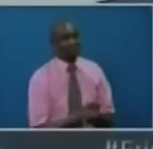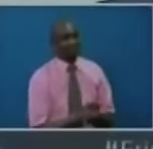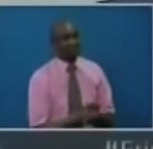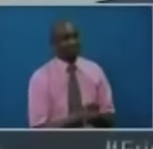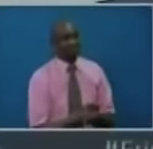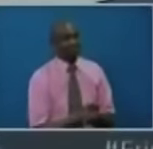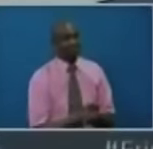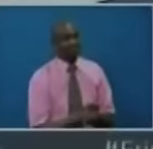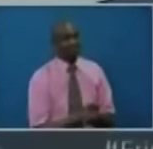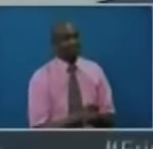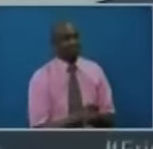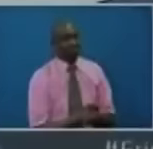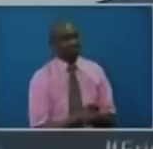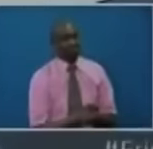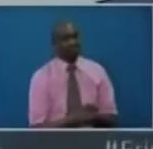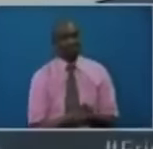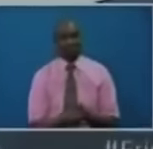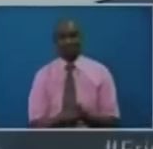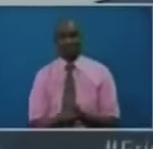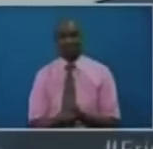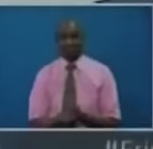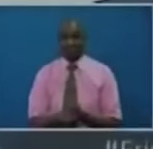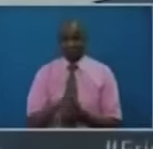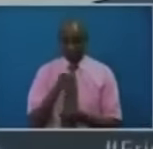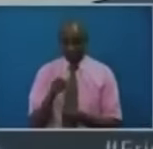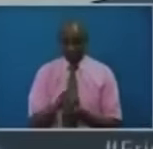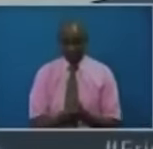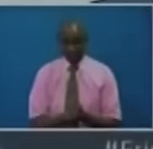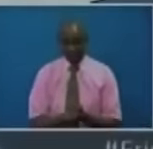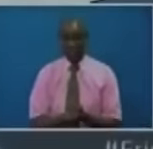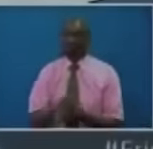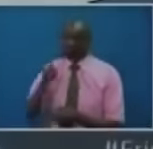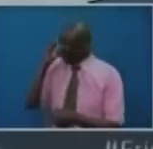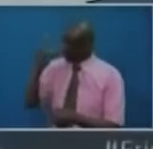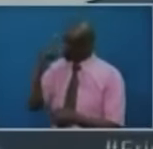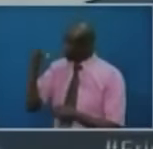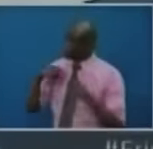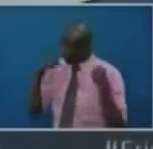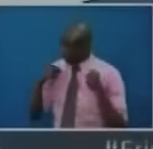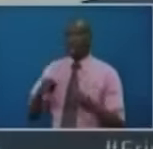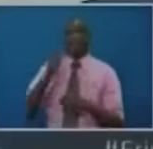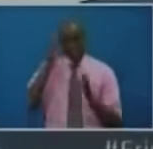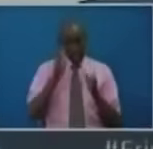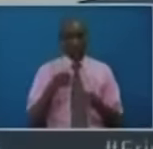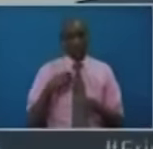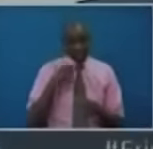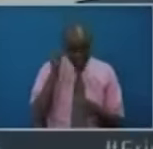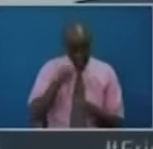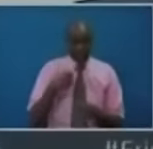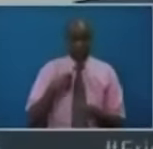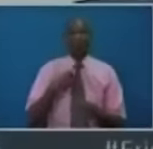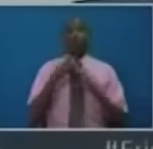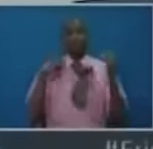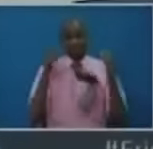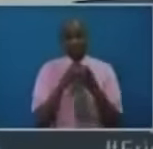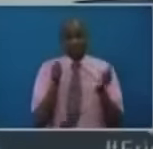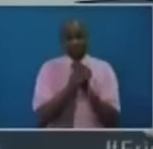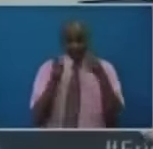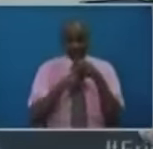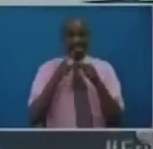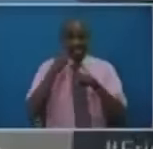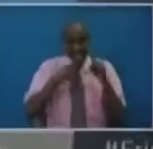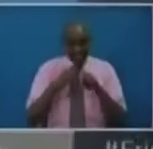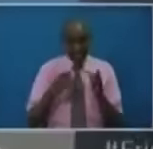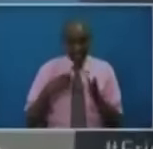So our church is based in No, seriously, Hotel. But you are a pastor. Yes, I'm a pastor now for 16 years, but I have preached